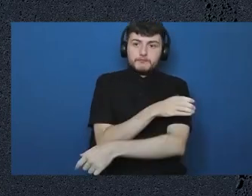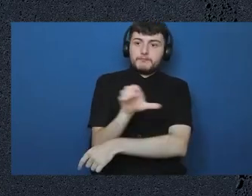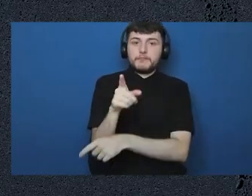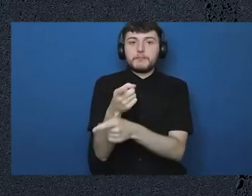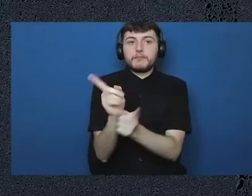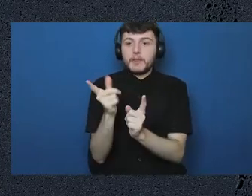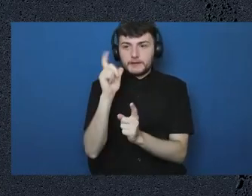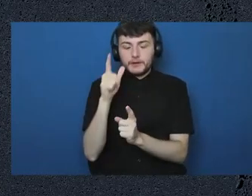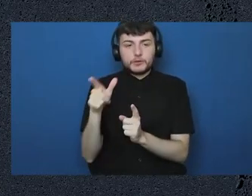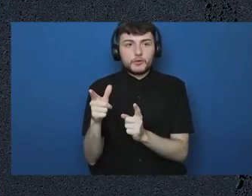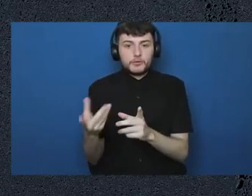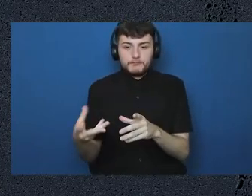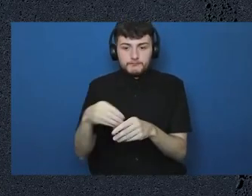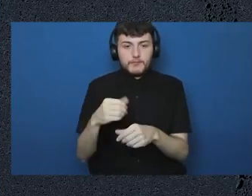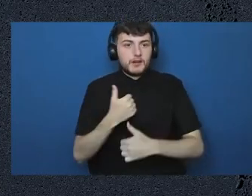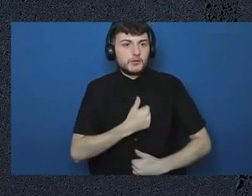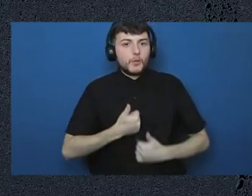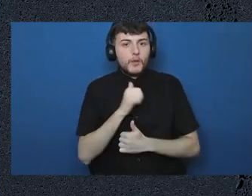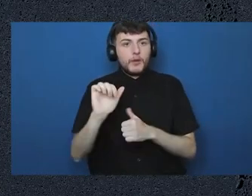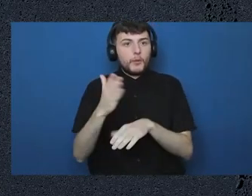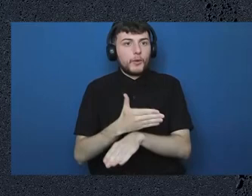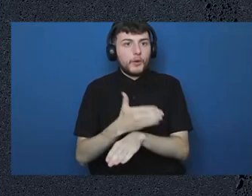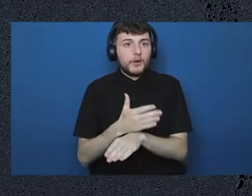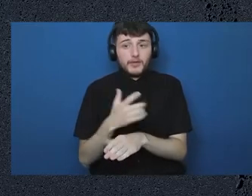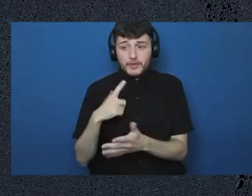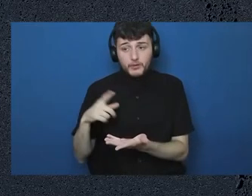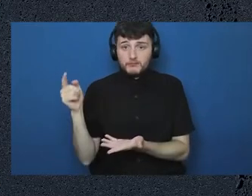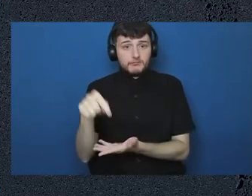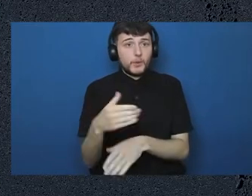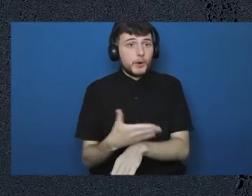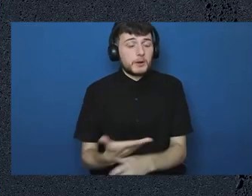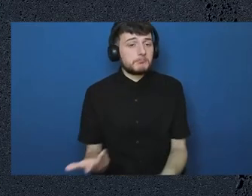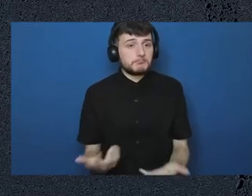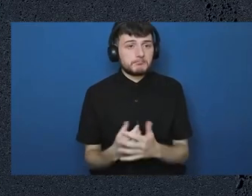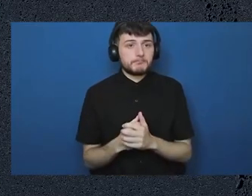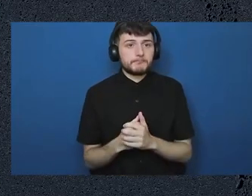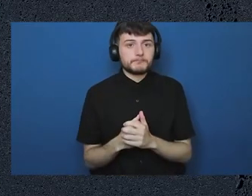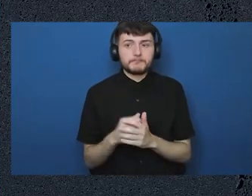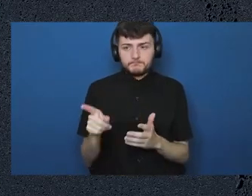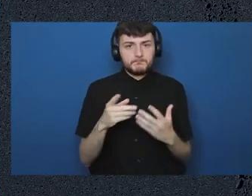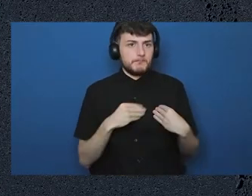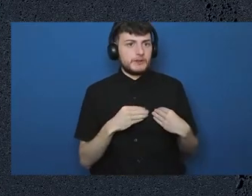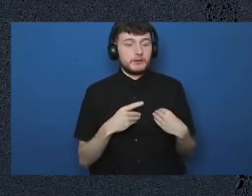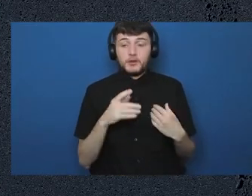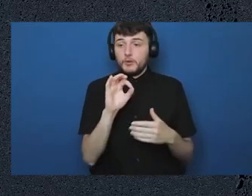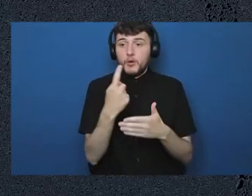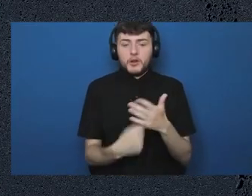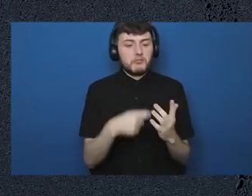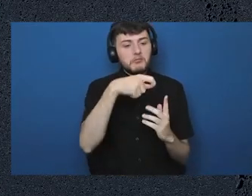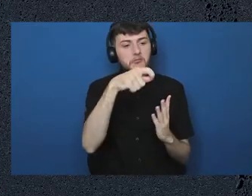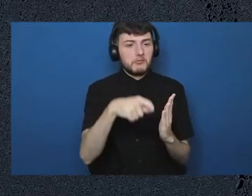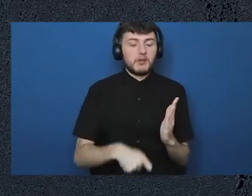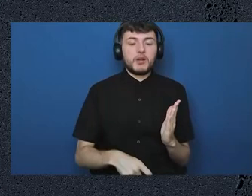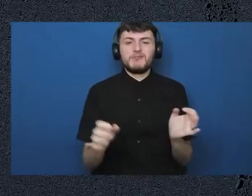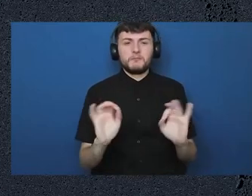joy in their work, which is what they're there for? Yeah. They're not just ticking boxes, you know?